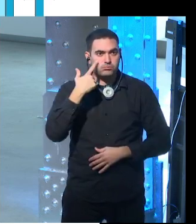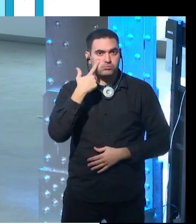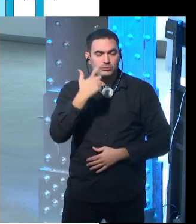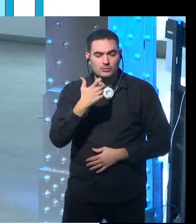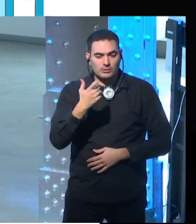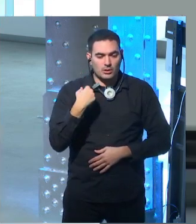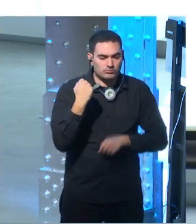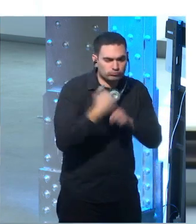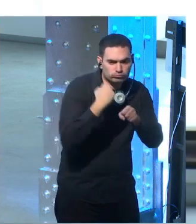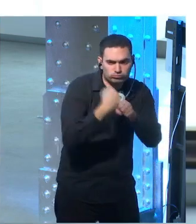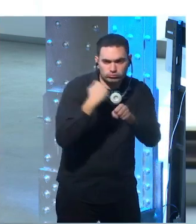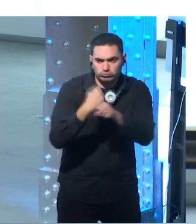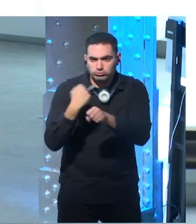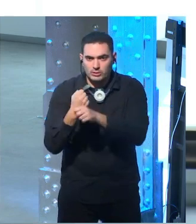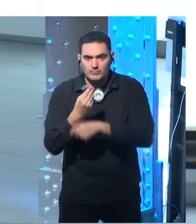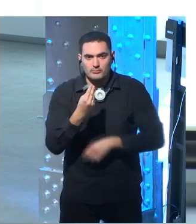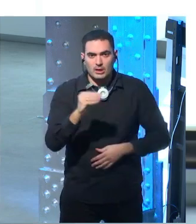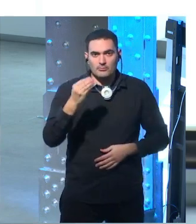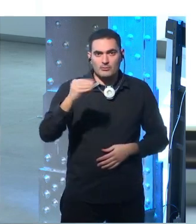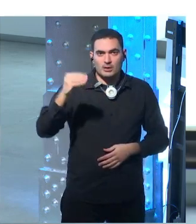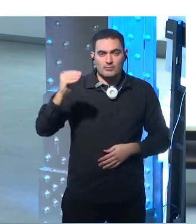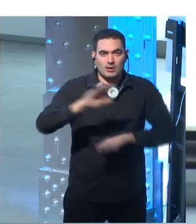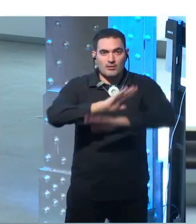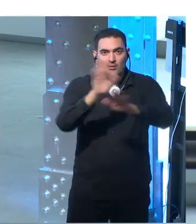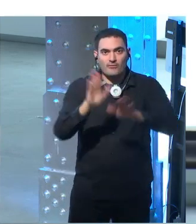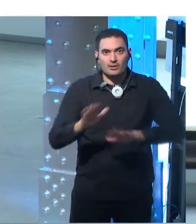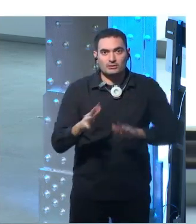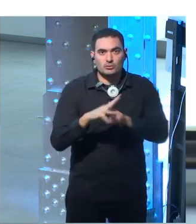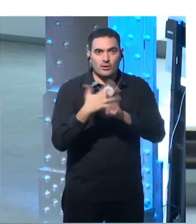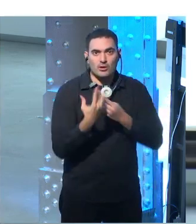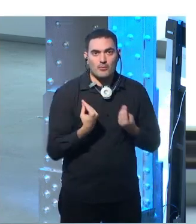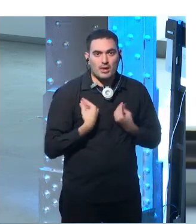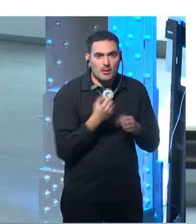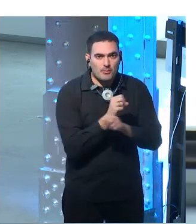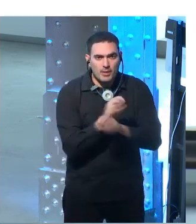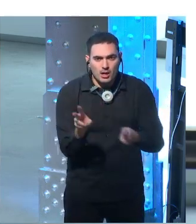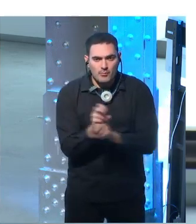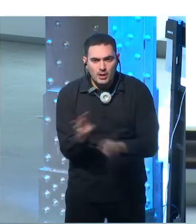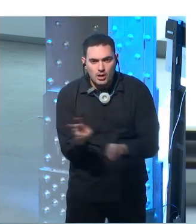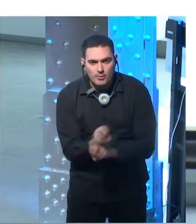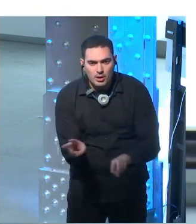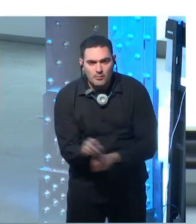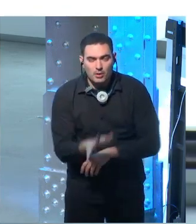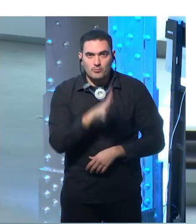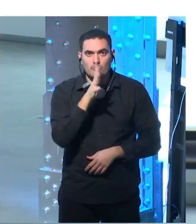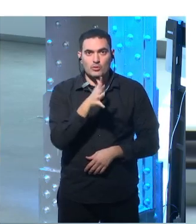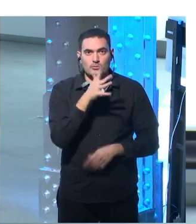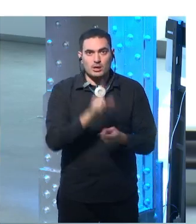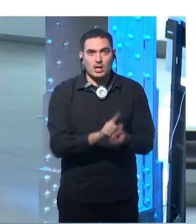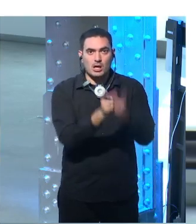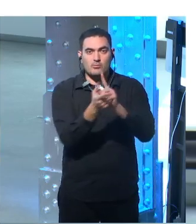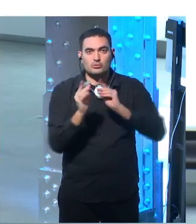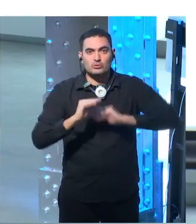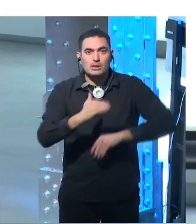outright been made worse off as a result of technological change. Nearly every advanced economy has seen